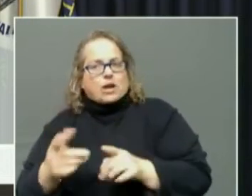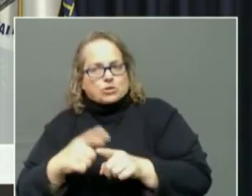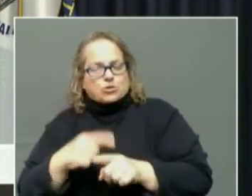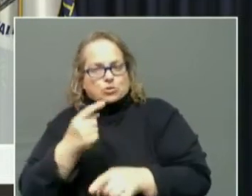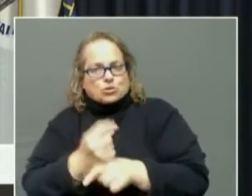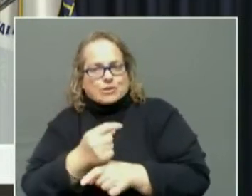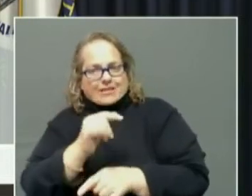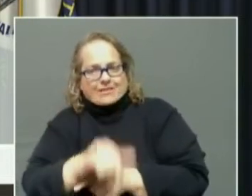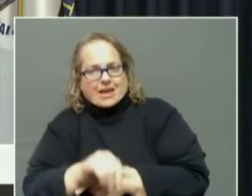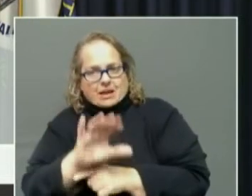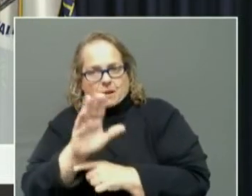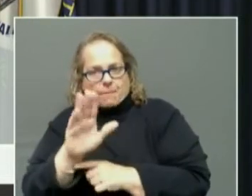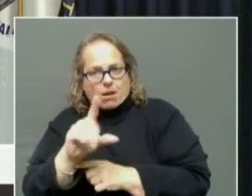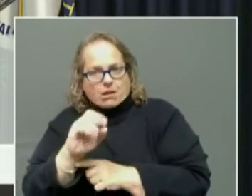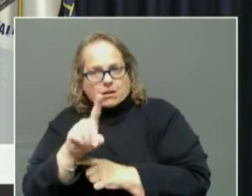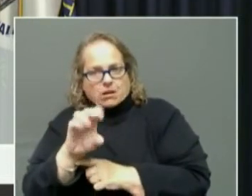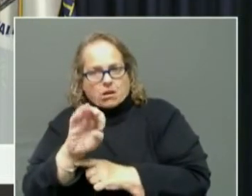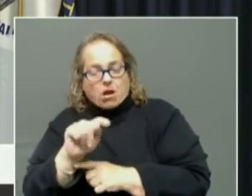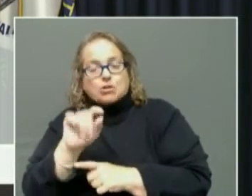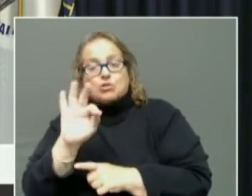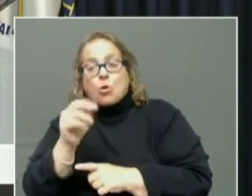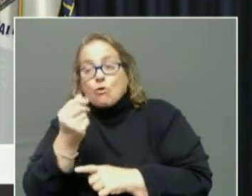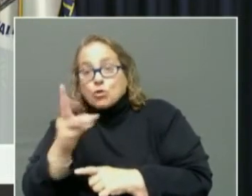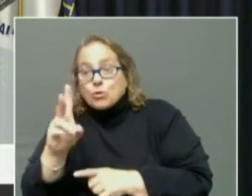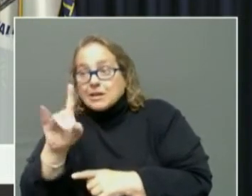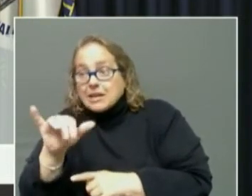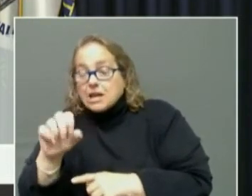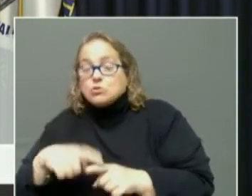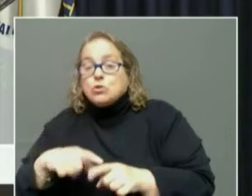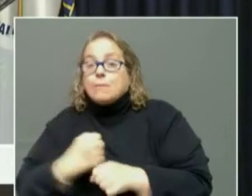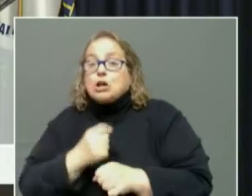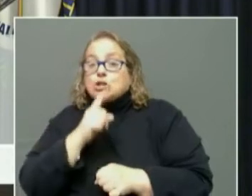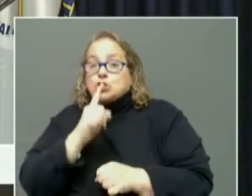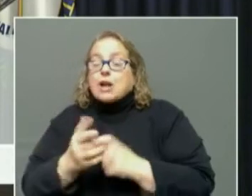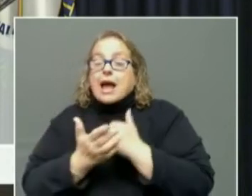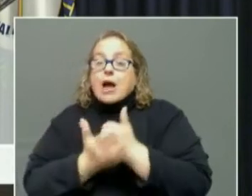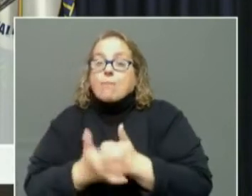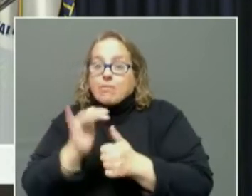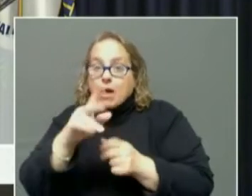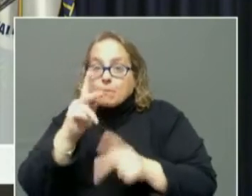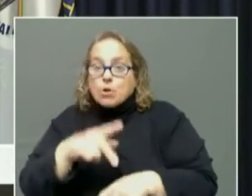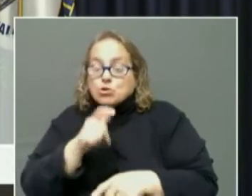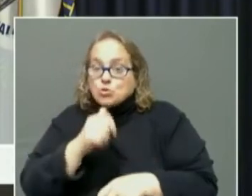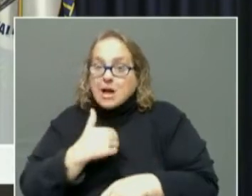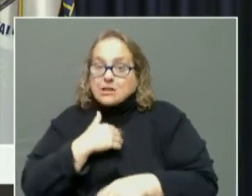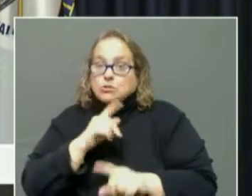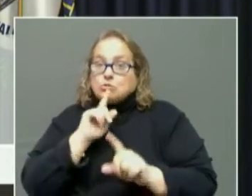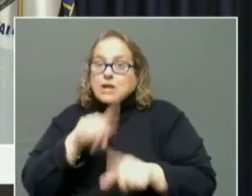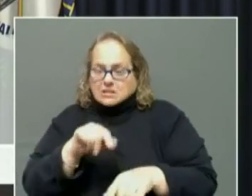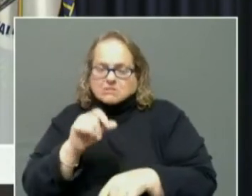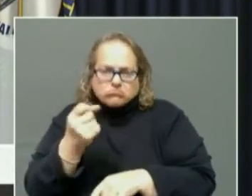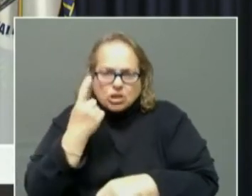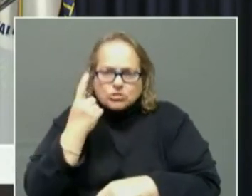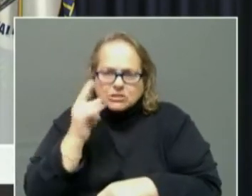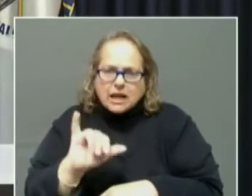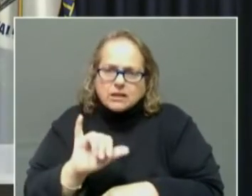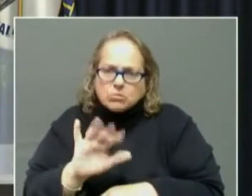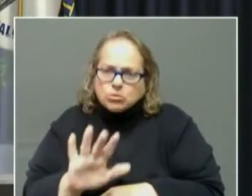days to make sure that we can help that person that has that reaction is understandable.